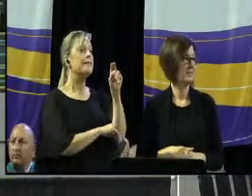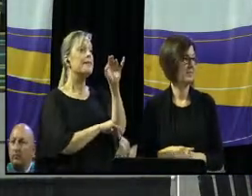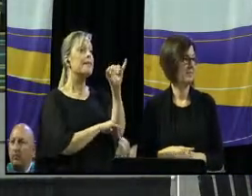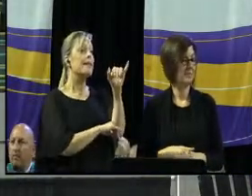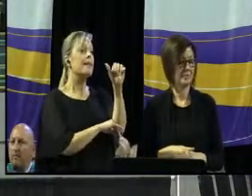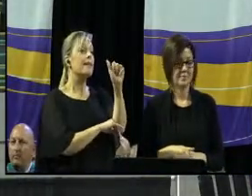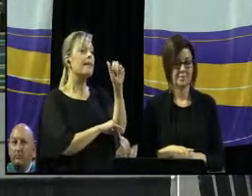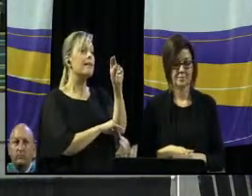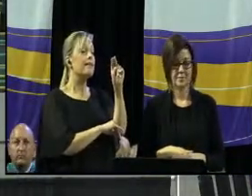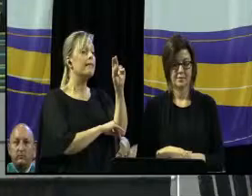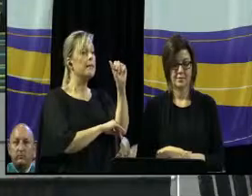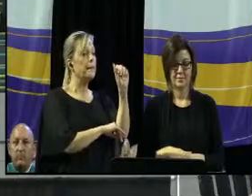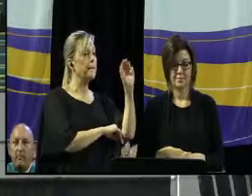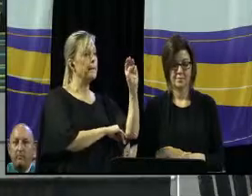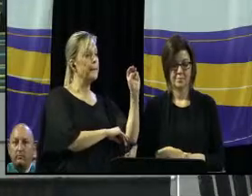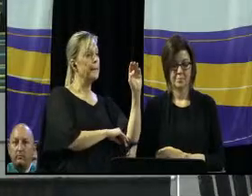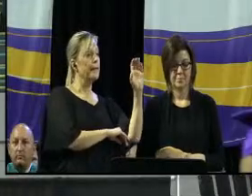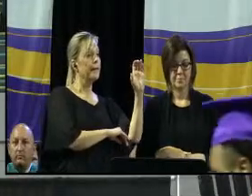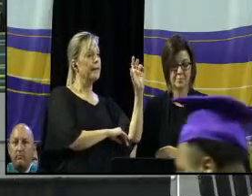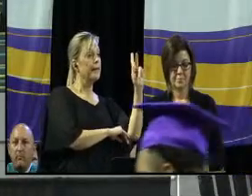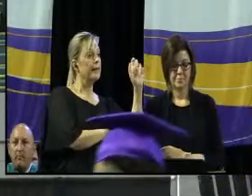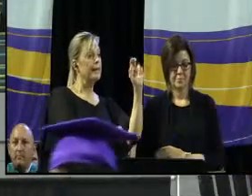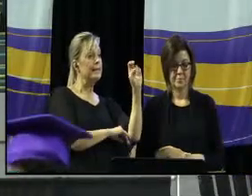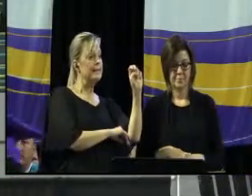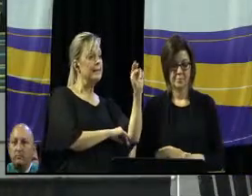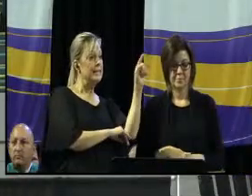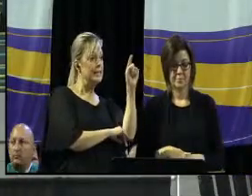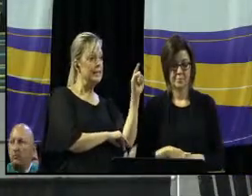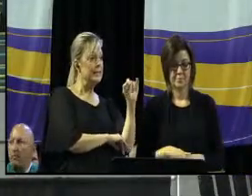Nayana Danasia McKenzie.